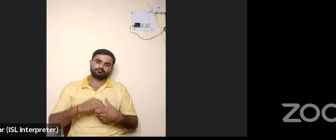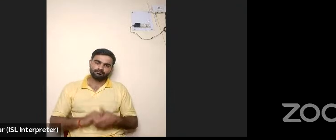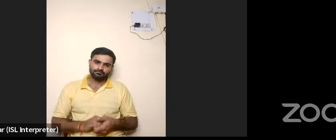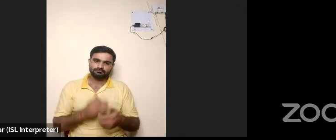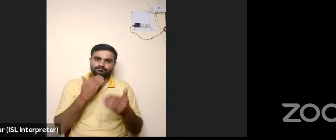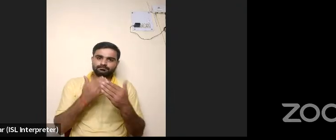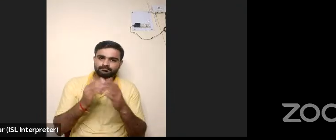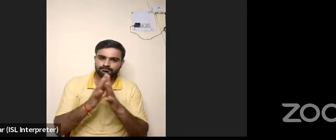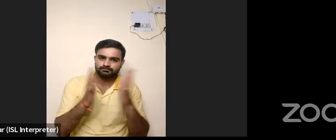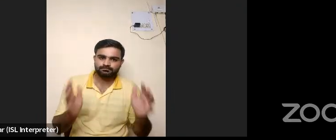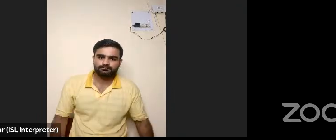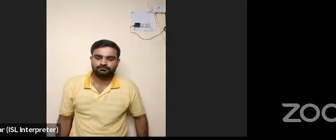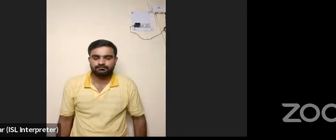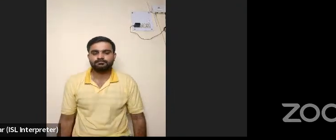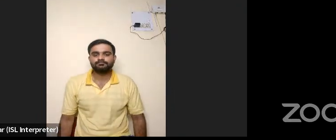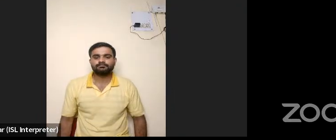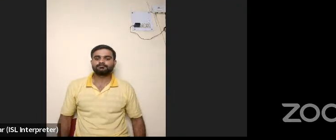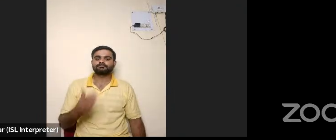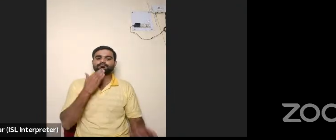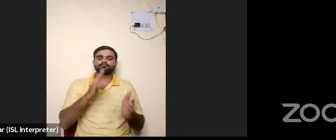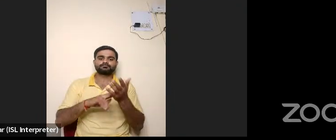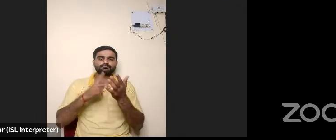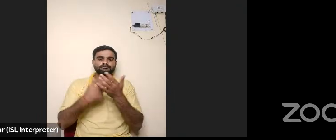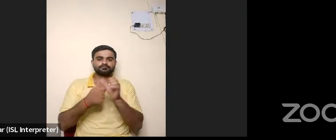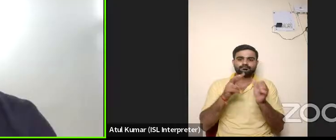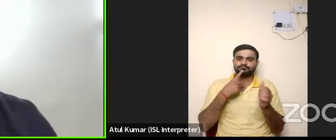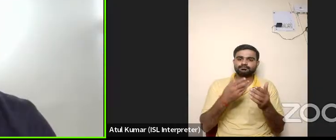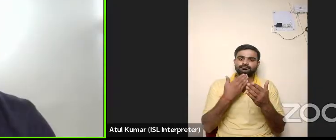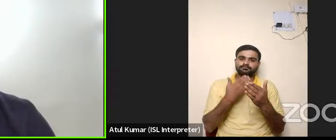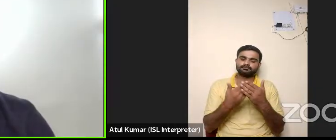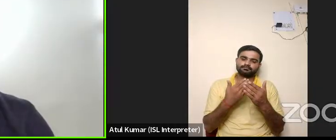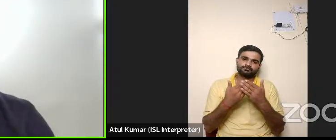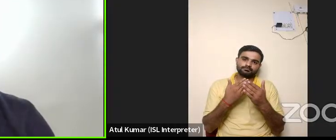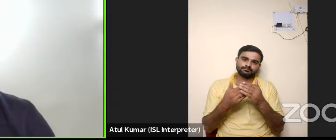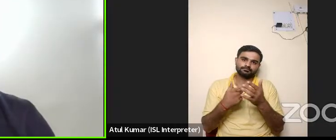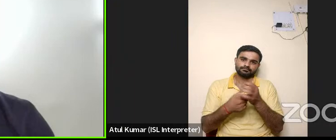Thanks very much. Thank you, Nirav. Okay,